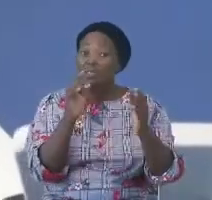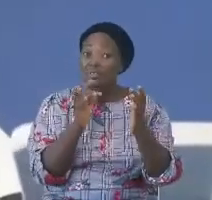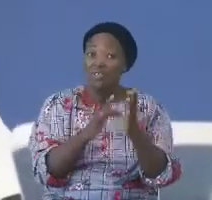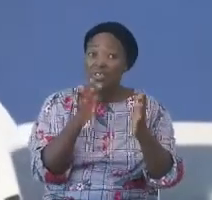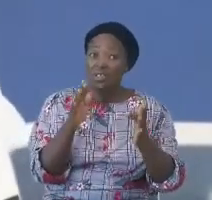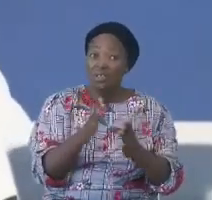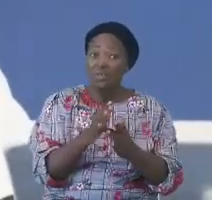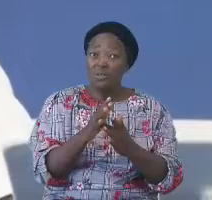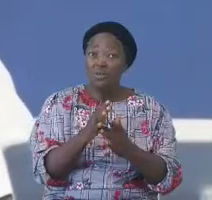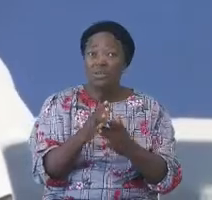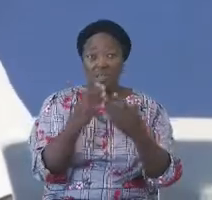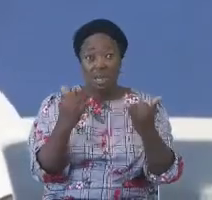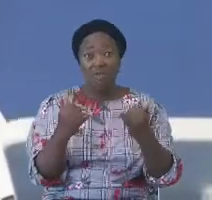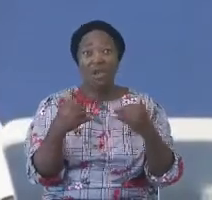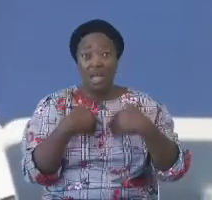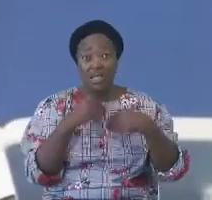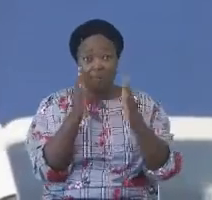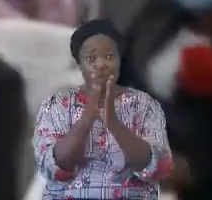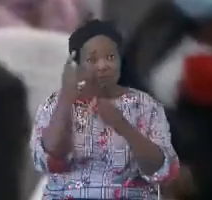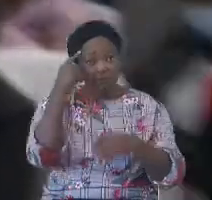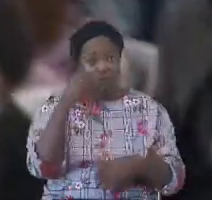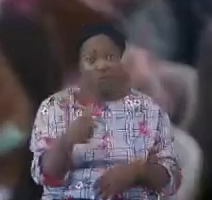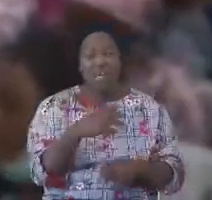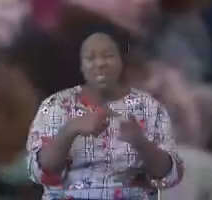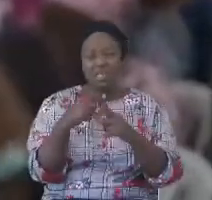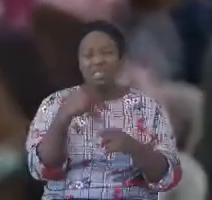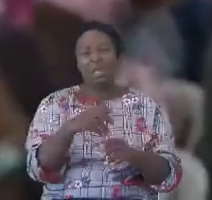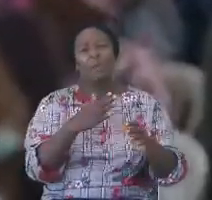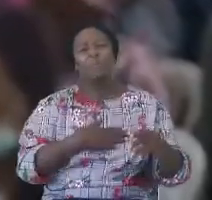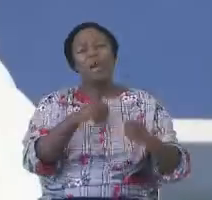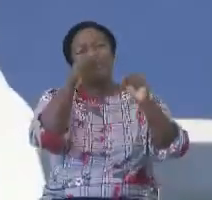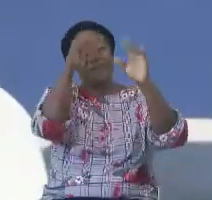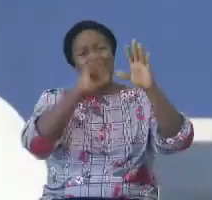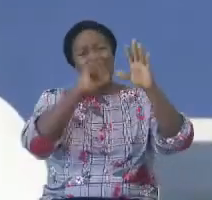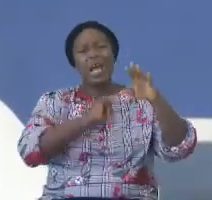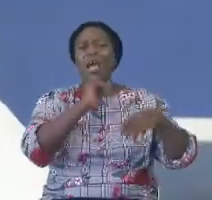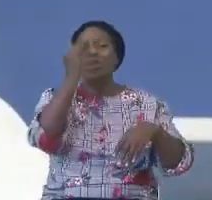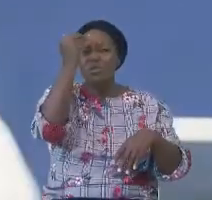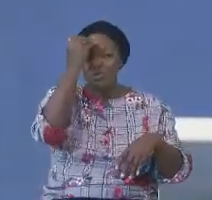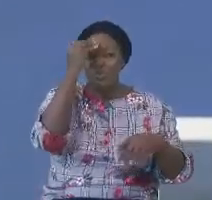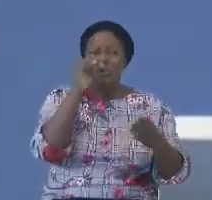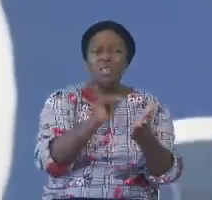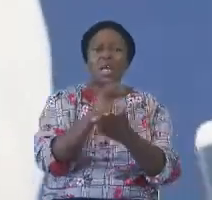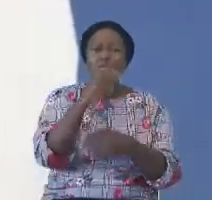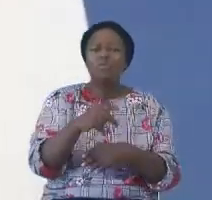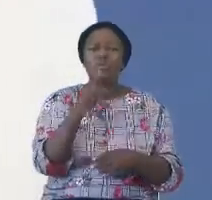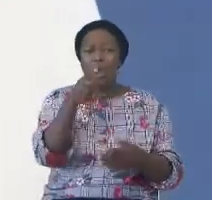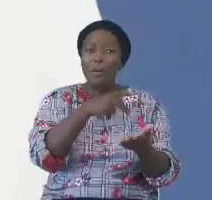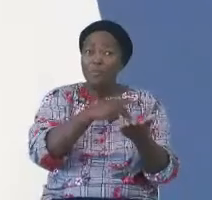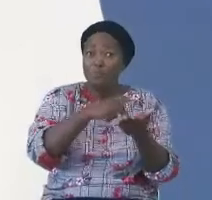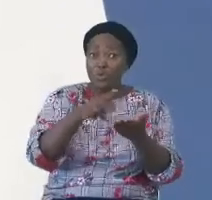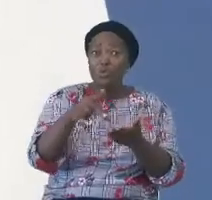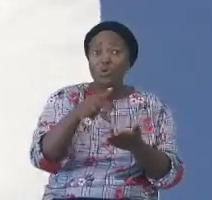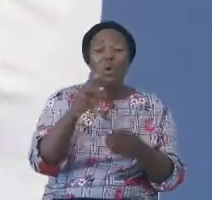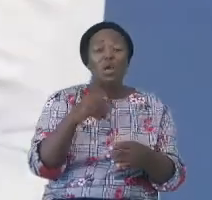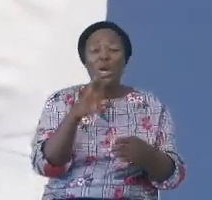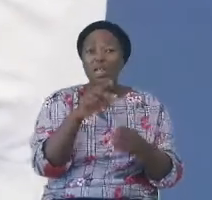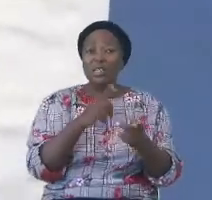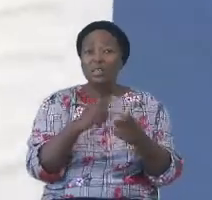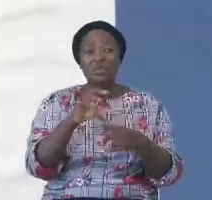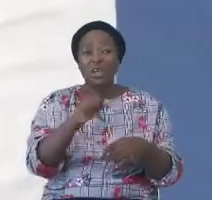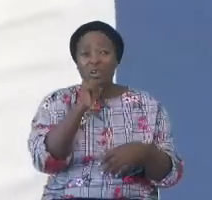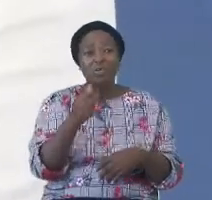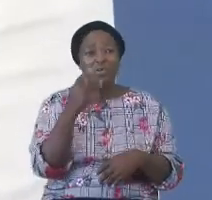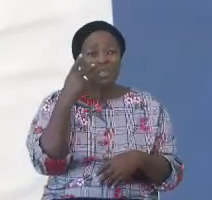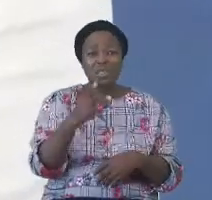you the lord will forgive you jesus already prayed for you and he said my father i